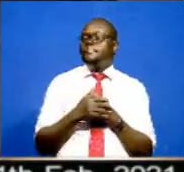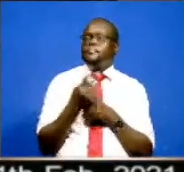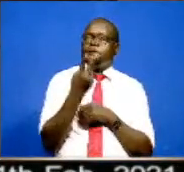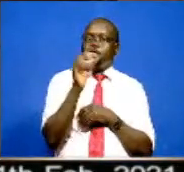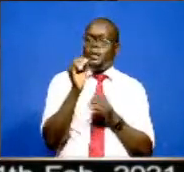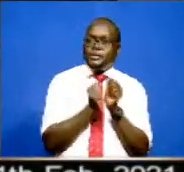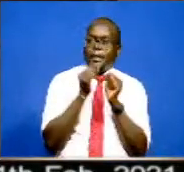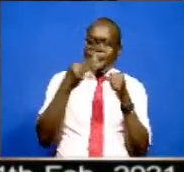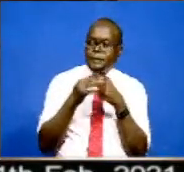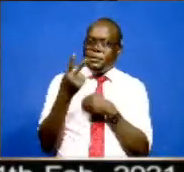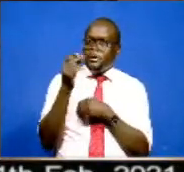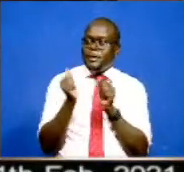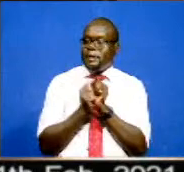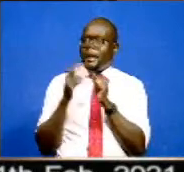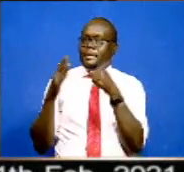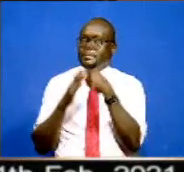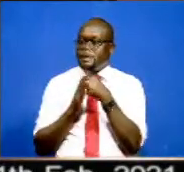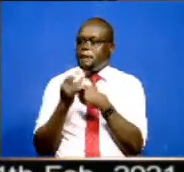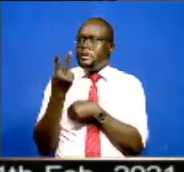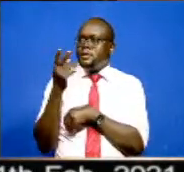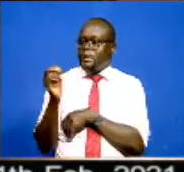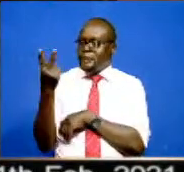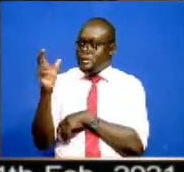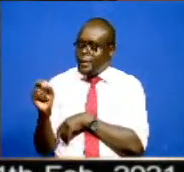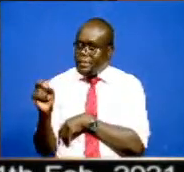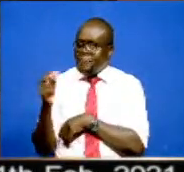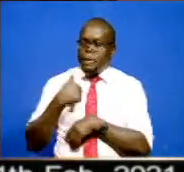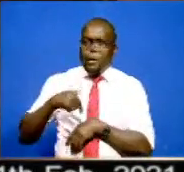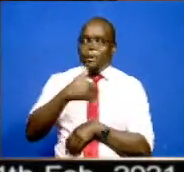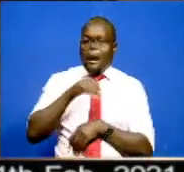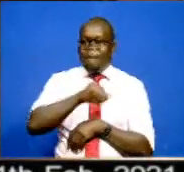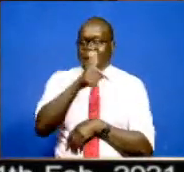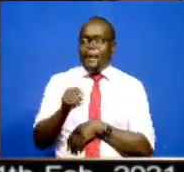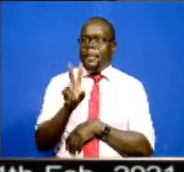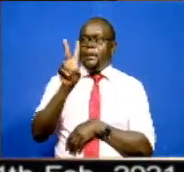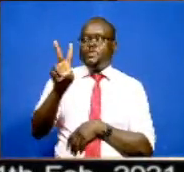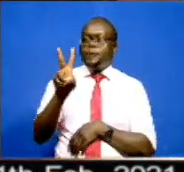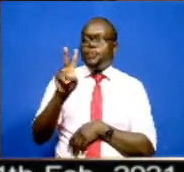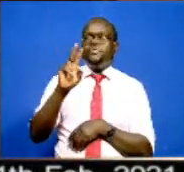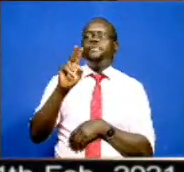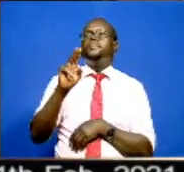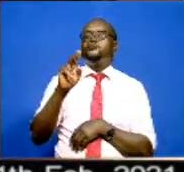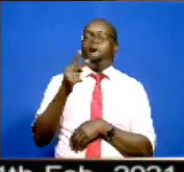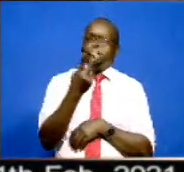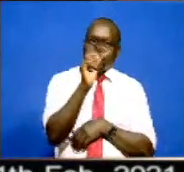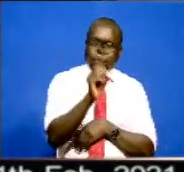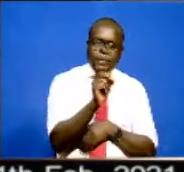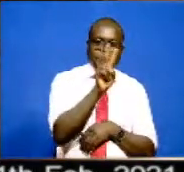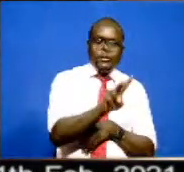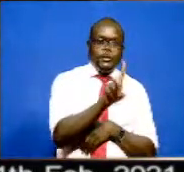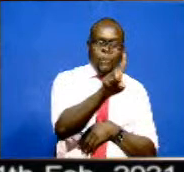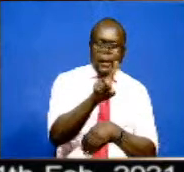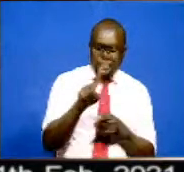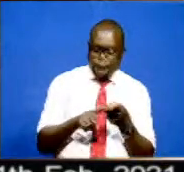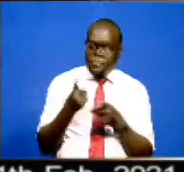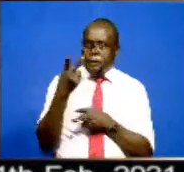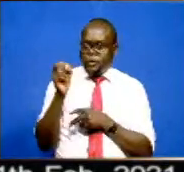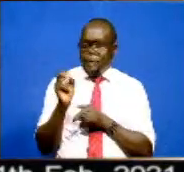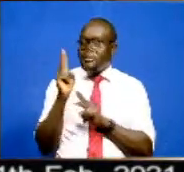2018, 2019, and 2020. And hence we'll have another 2 calendar years of 2021